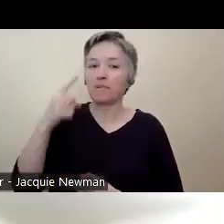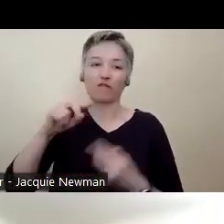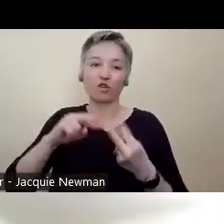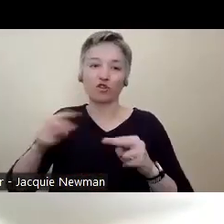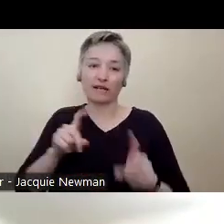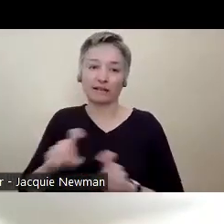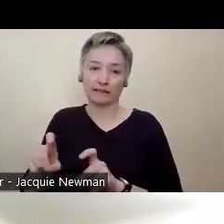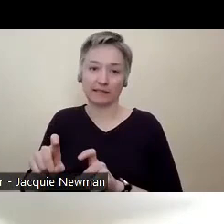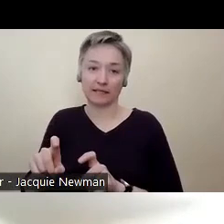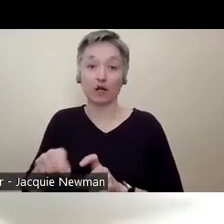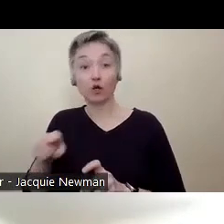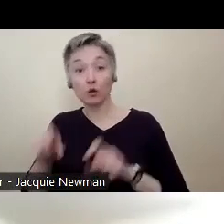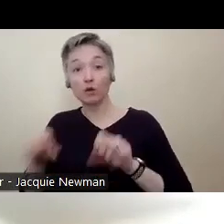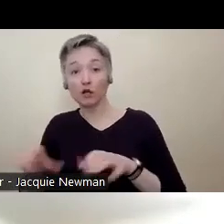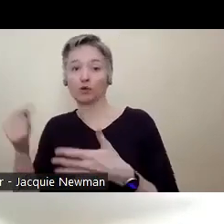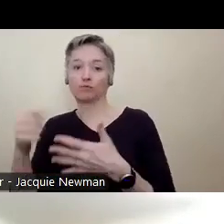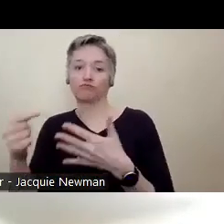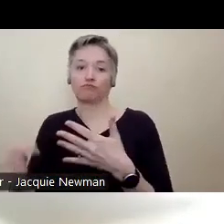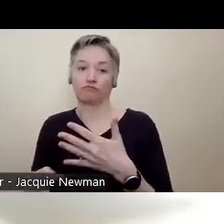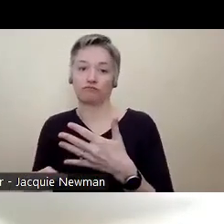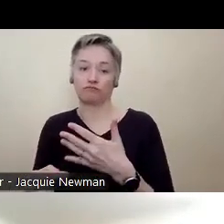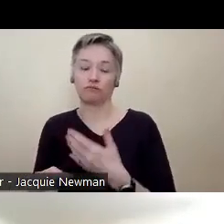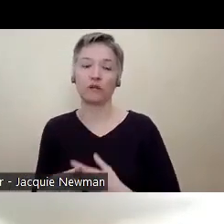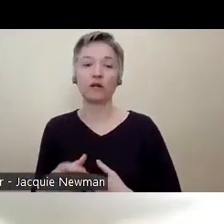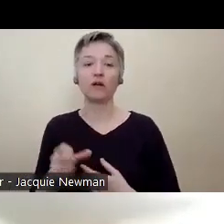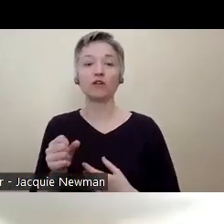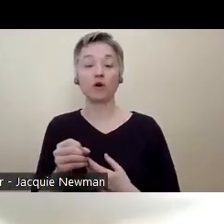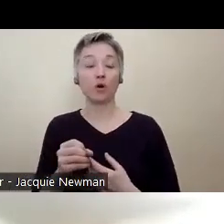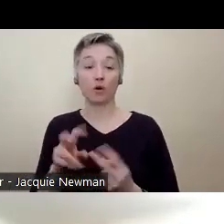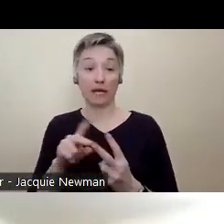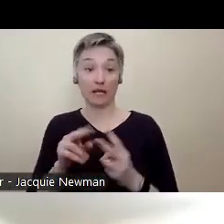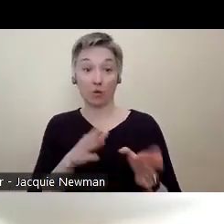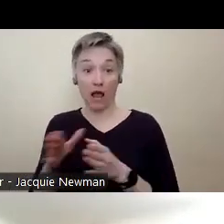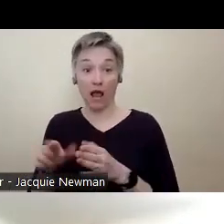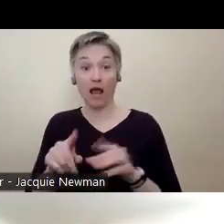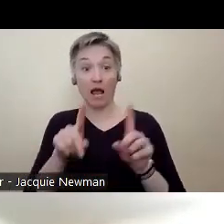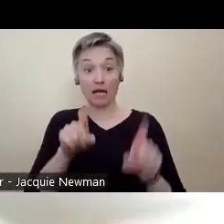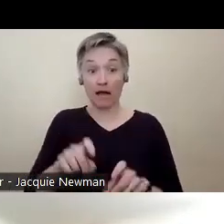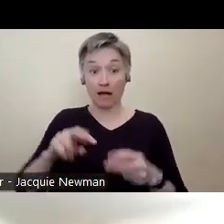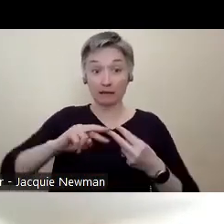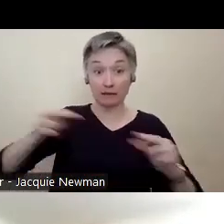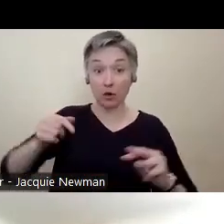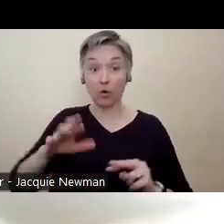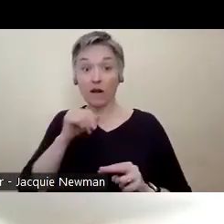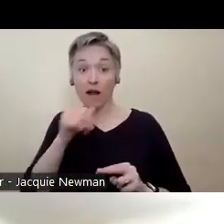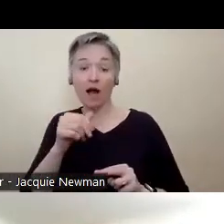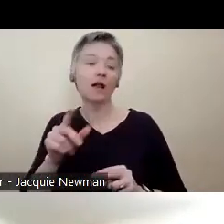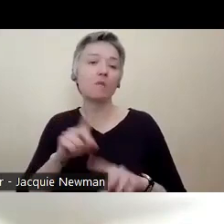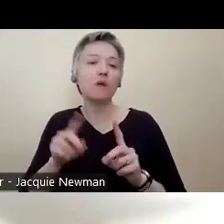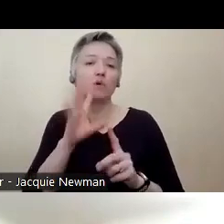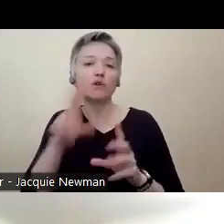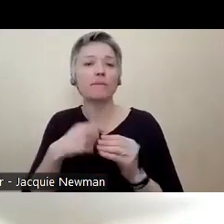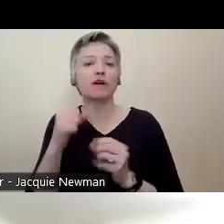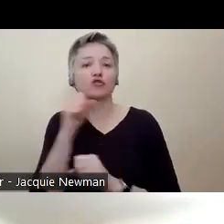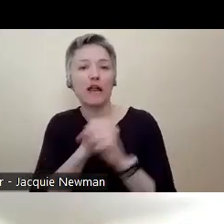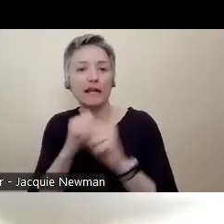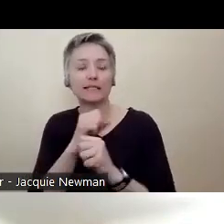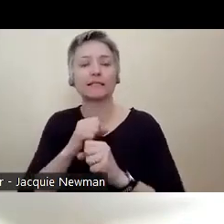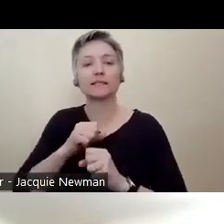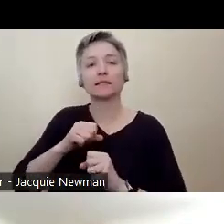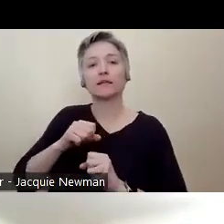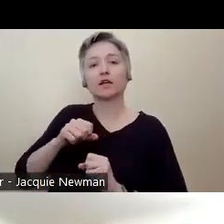anyway. So whether or not genetic testing is performed, we talk about what strategies, what surveillance and what screenings